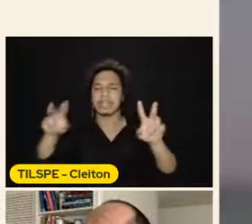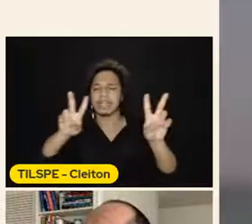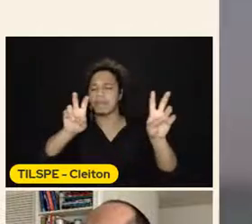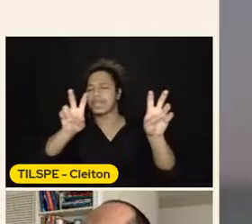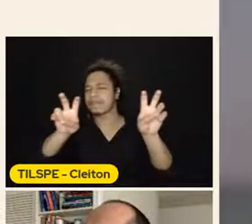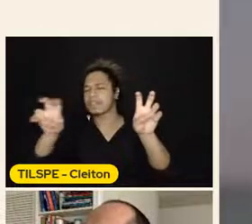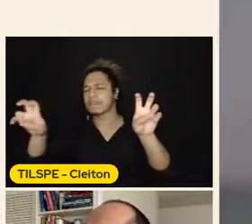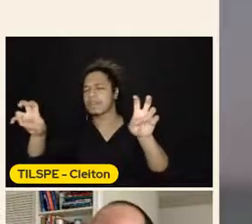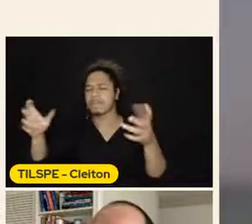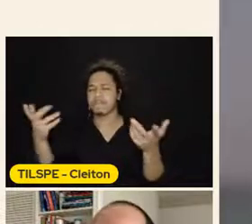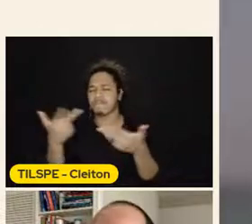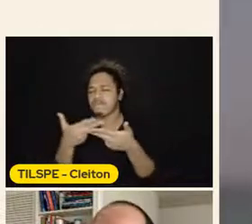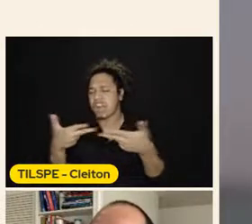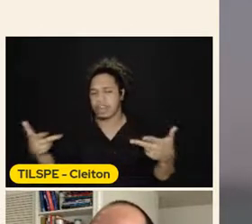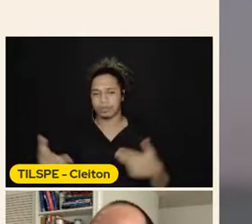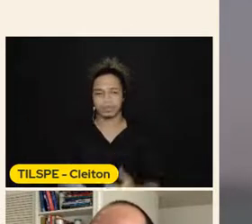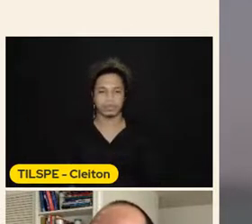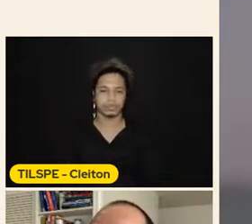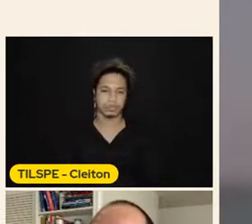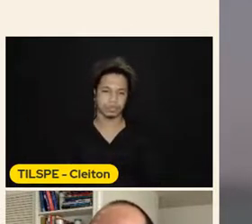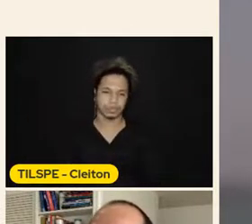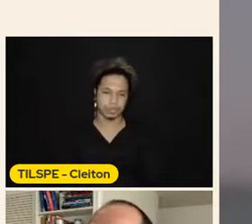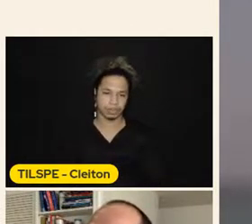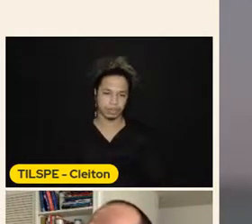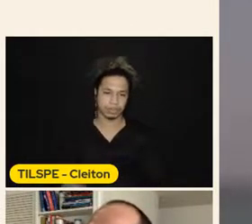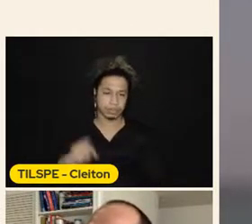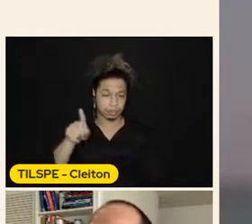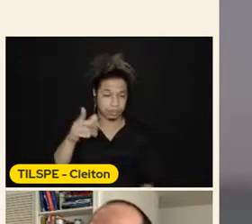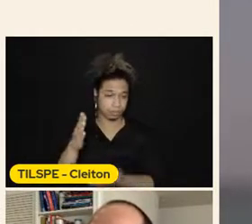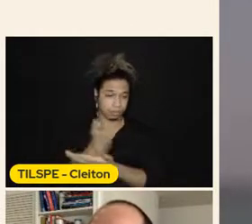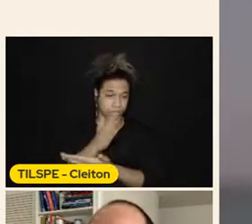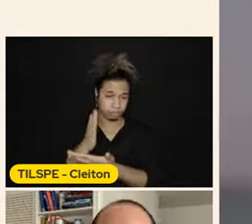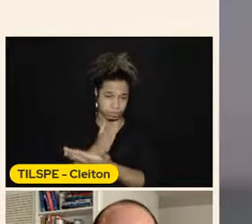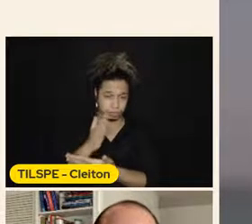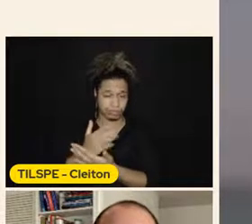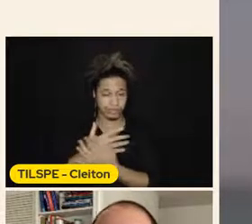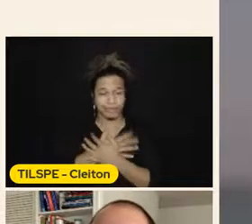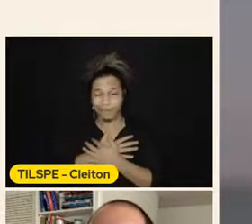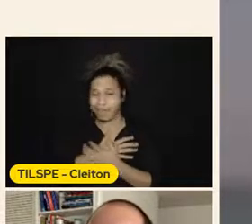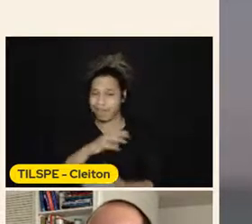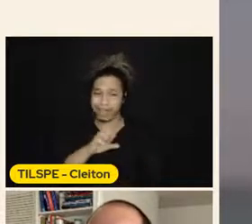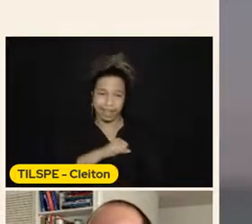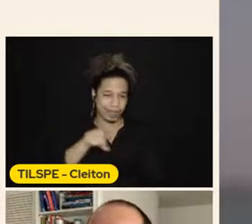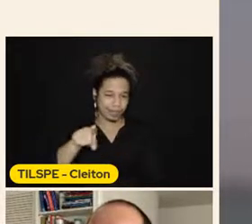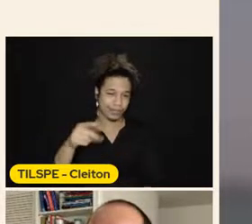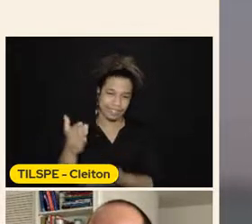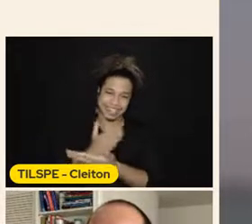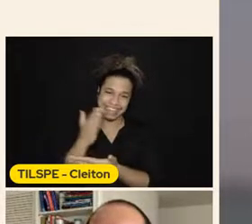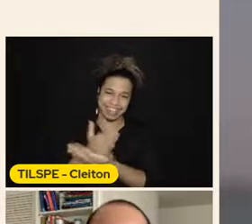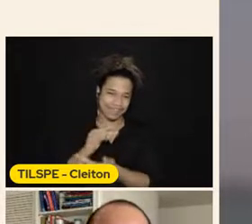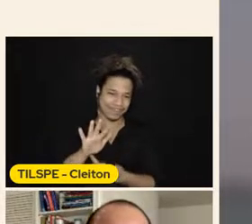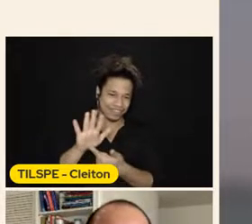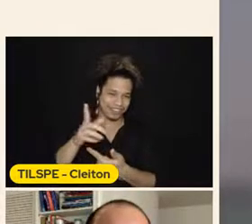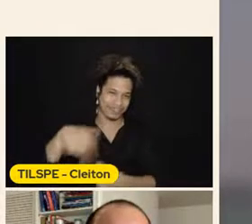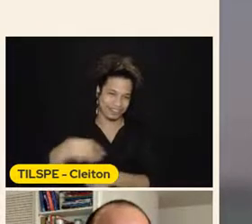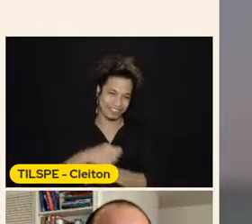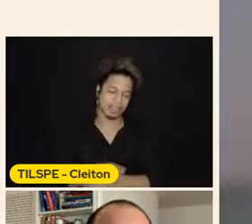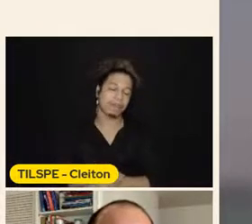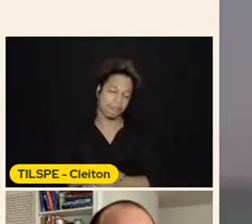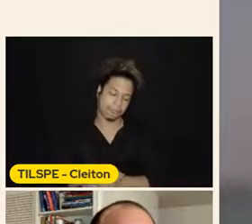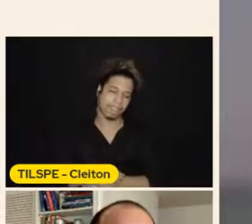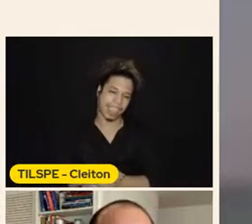I often cite this book. It's very close to my heart in several ways. This was one of the picture books